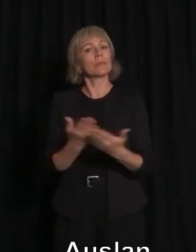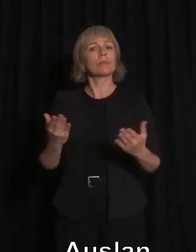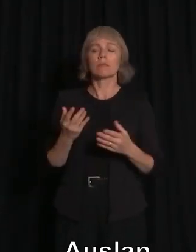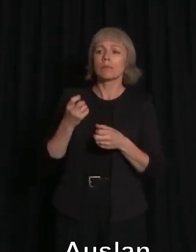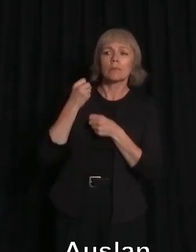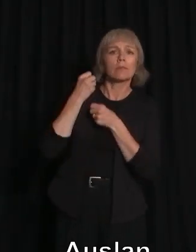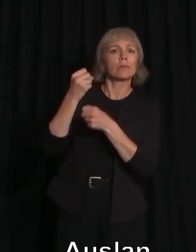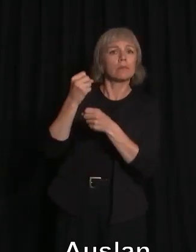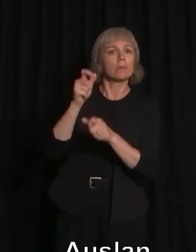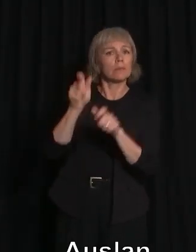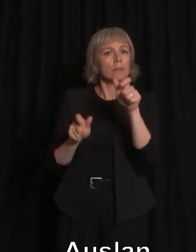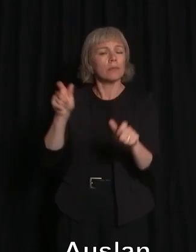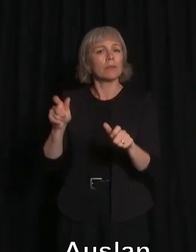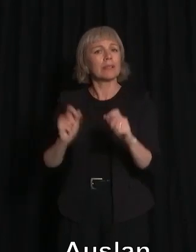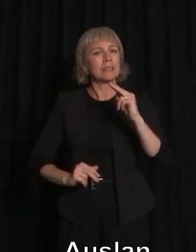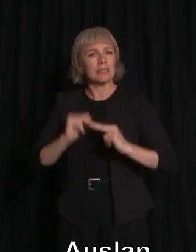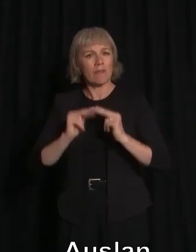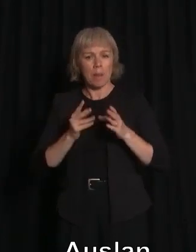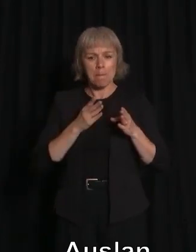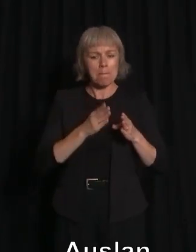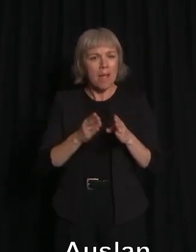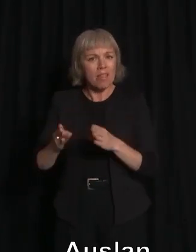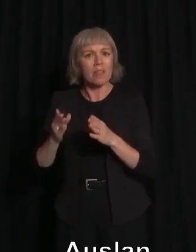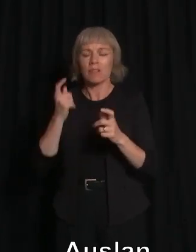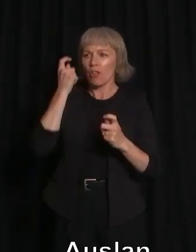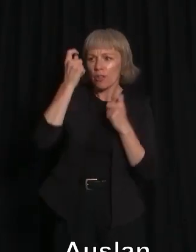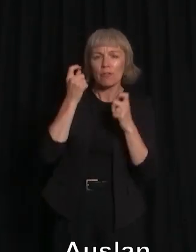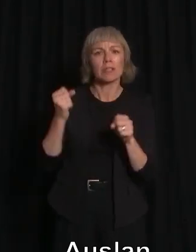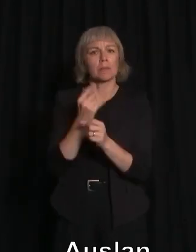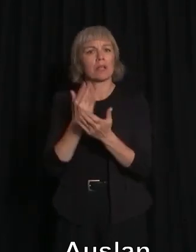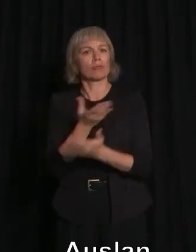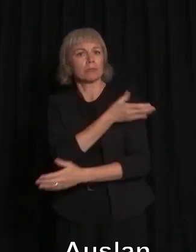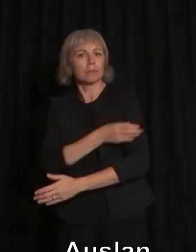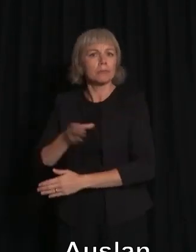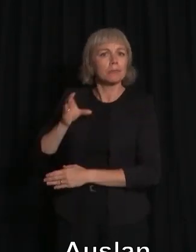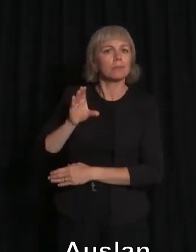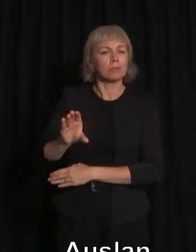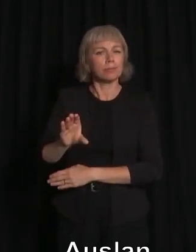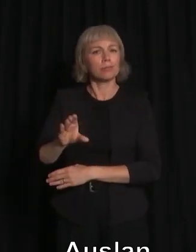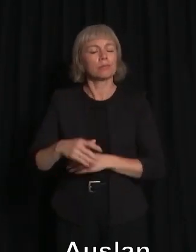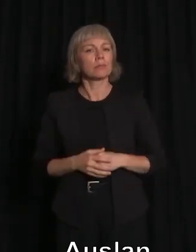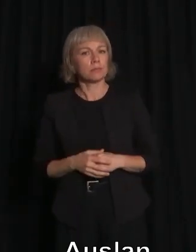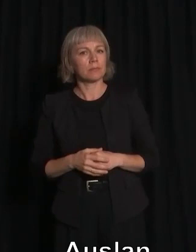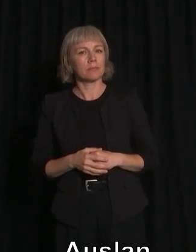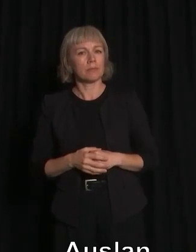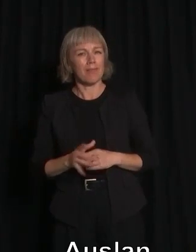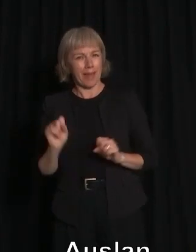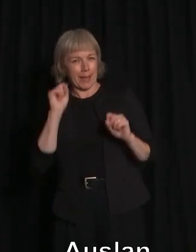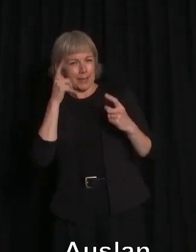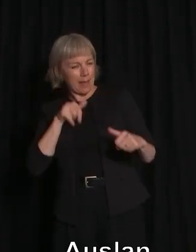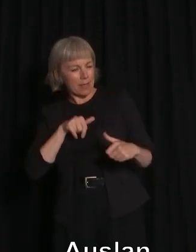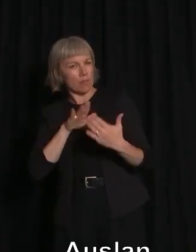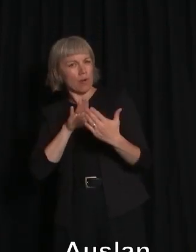the methodologies that ensure proper risk management and empowerment. They have crafted approaches that will ensure that